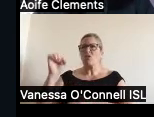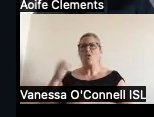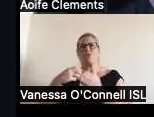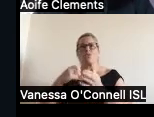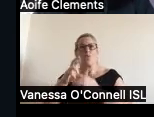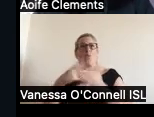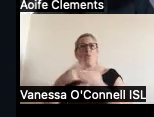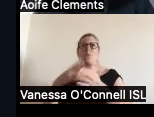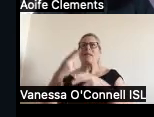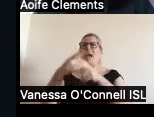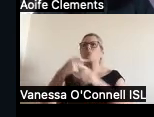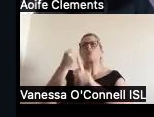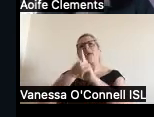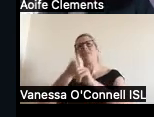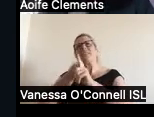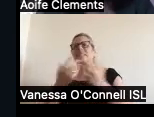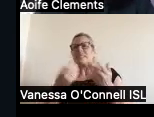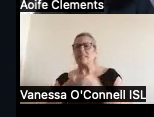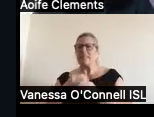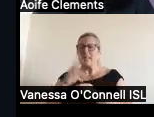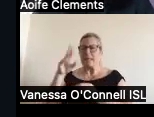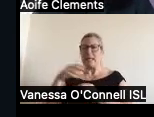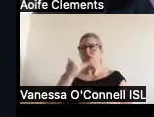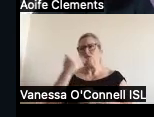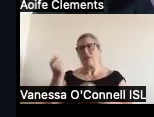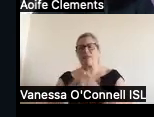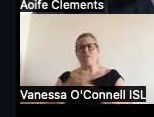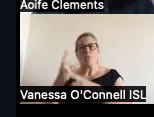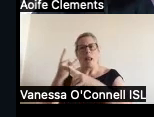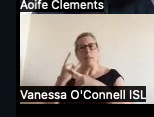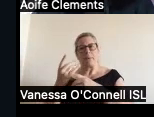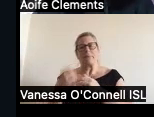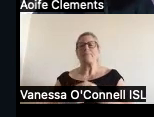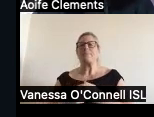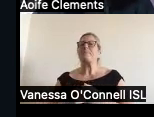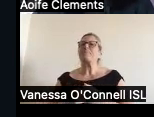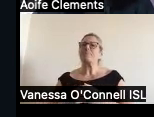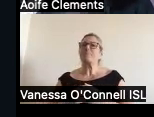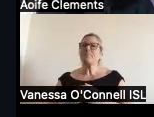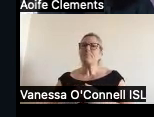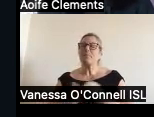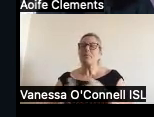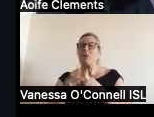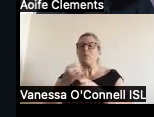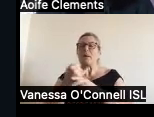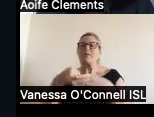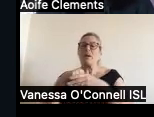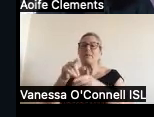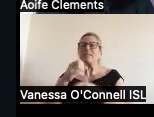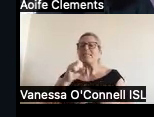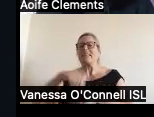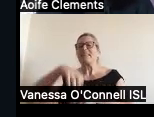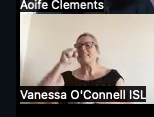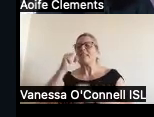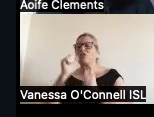canvassing, and that they can report and they can get help. And then on top of that, we are in the Centenary Action Group, which is a UK